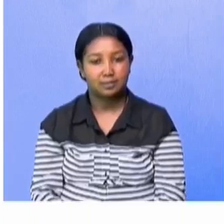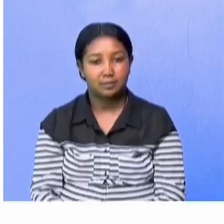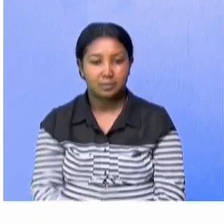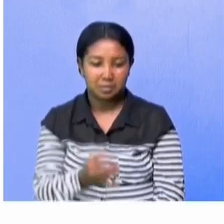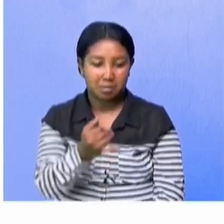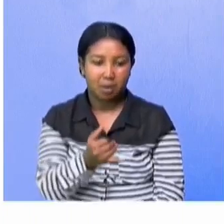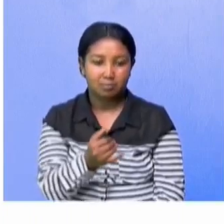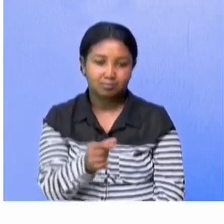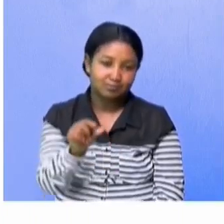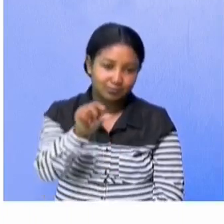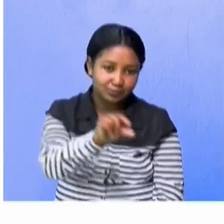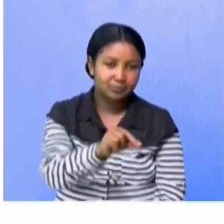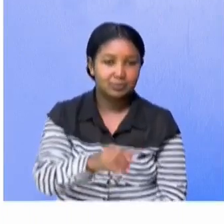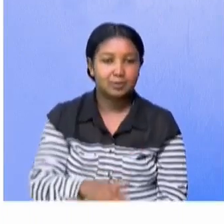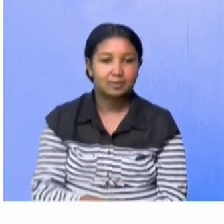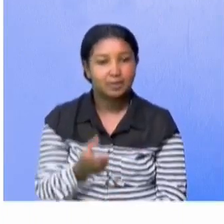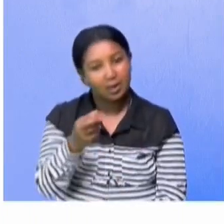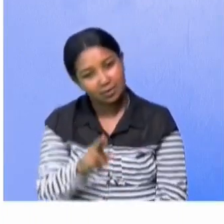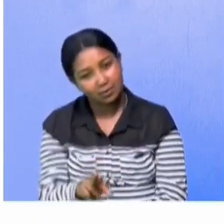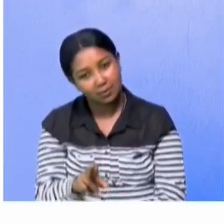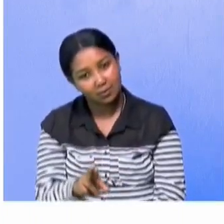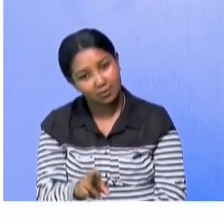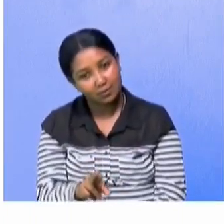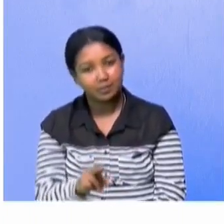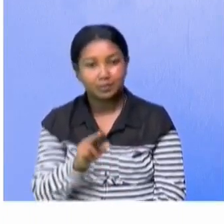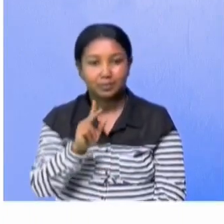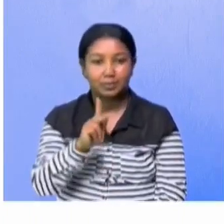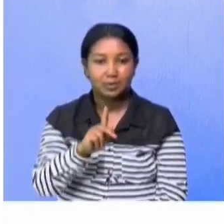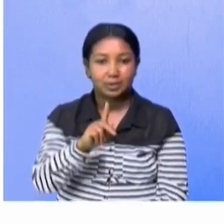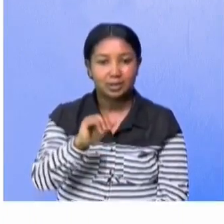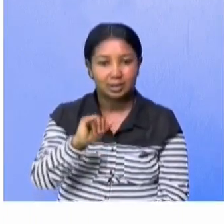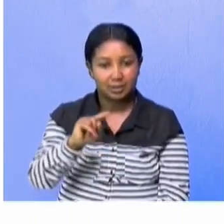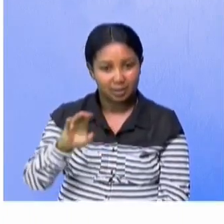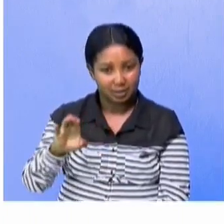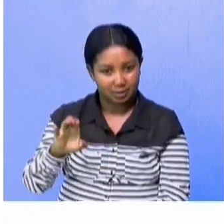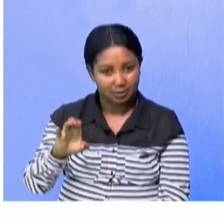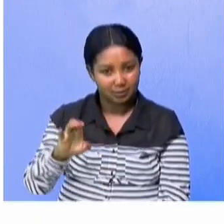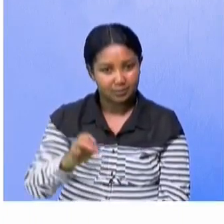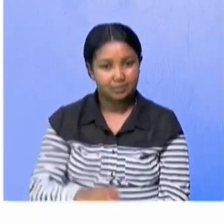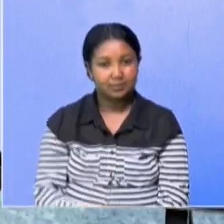pot or kettle, in other words,